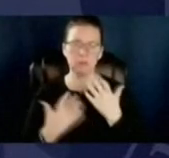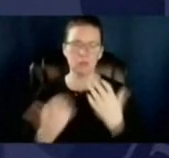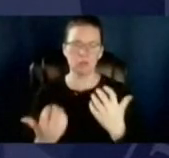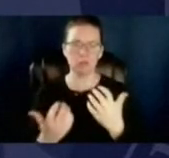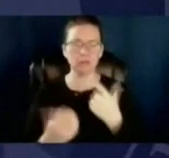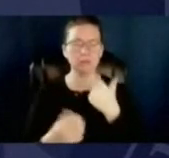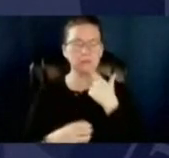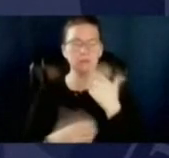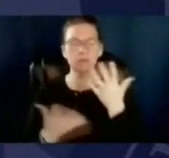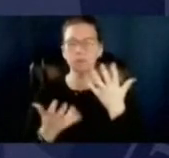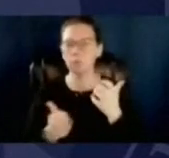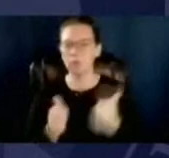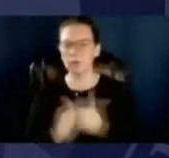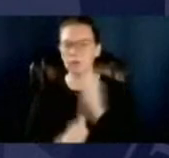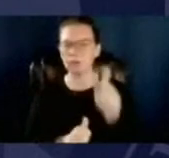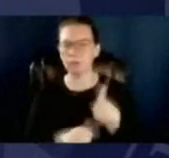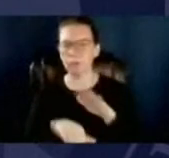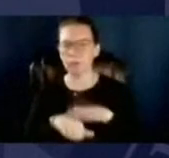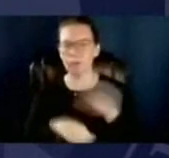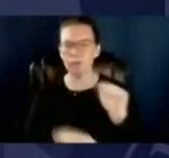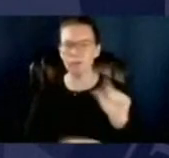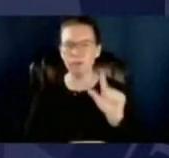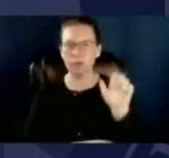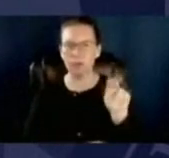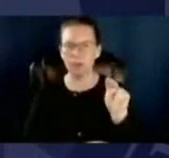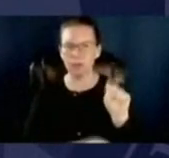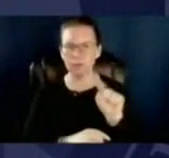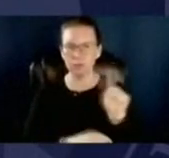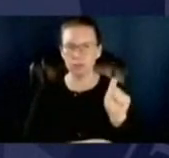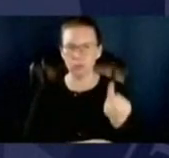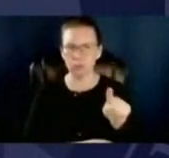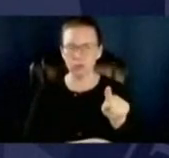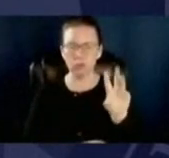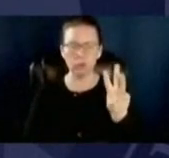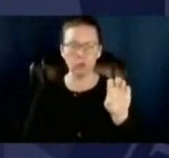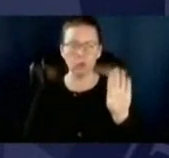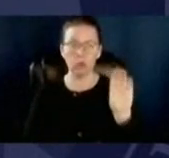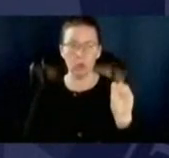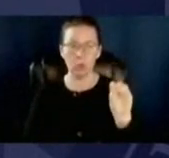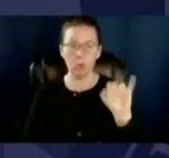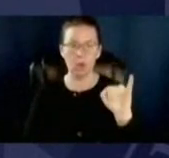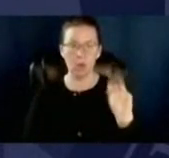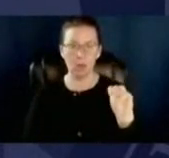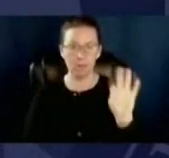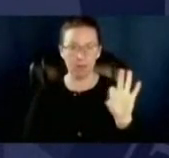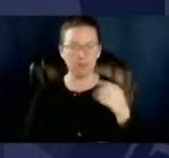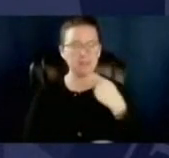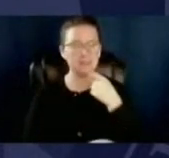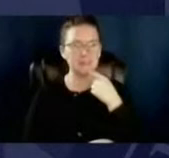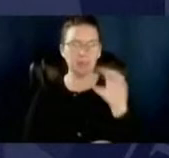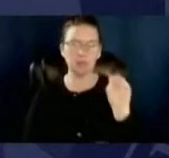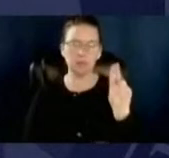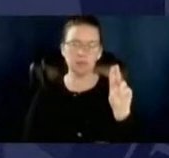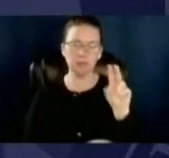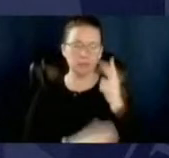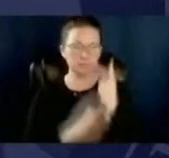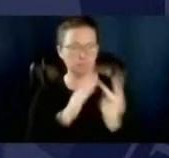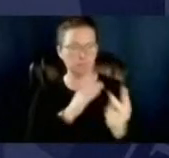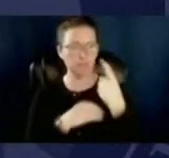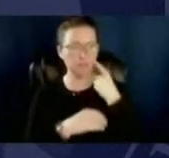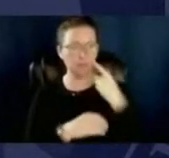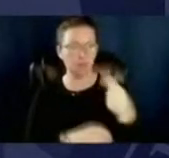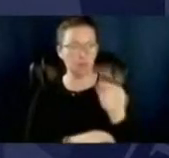Hi, I wanted to follow up on Alan's question. In the WEO this morning, the IMF said the outlook for the global economy